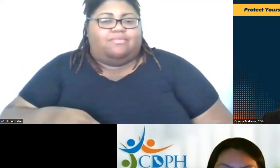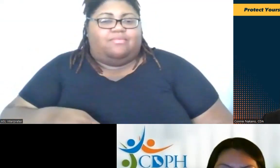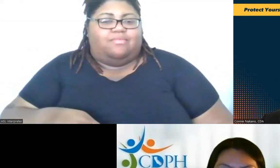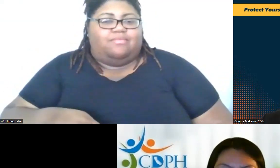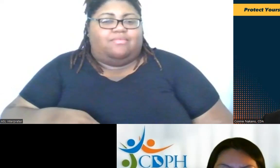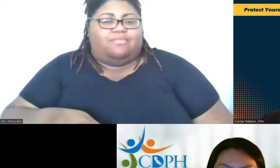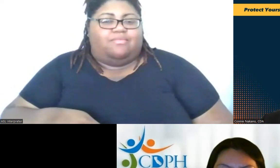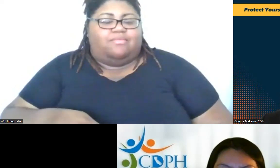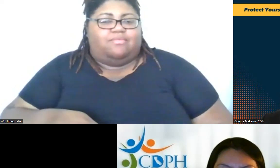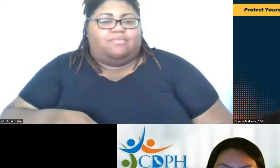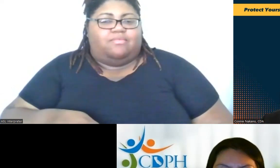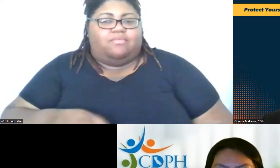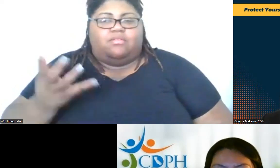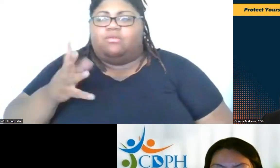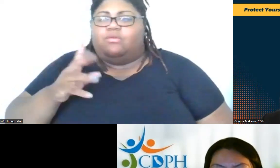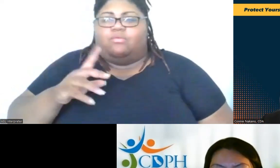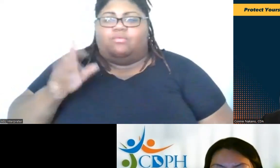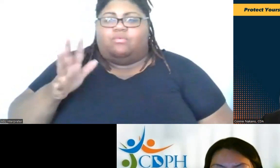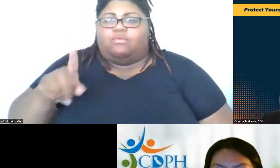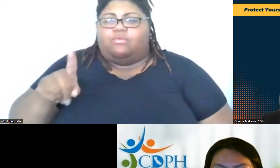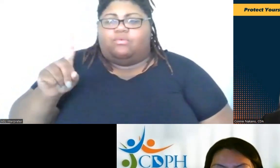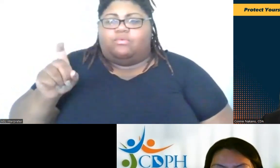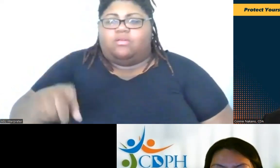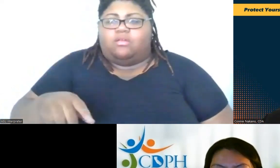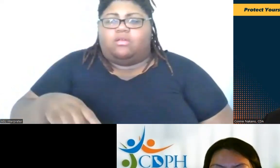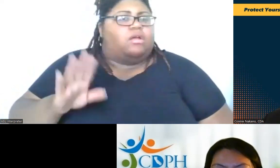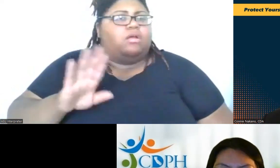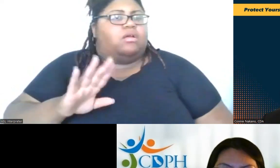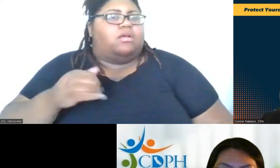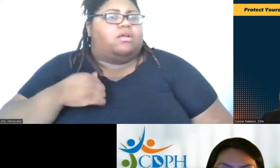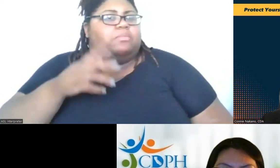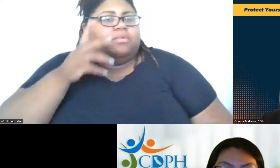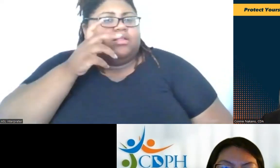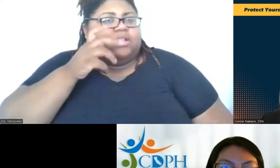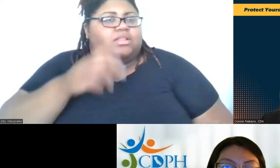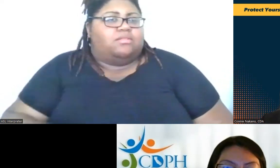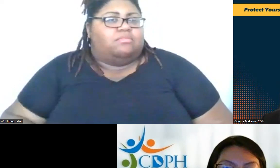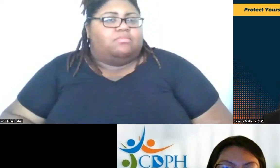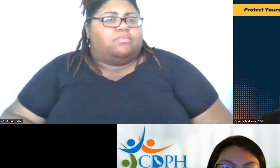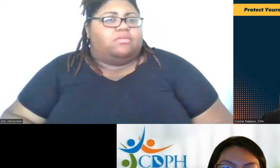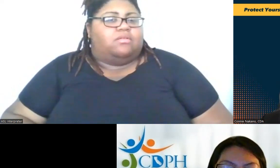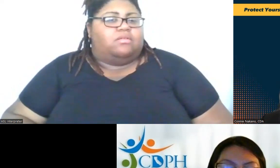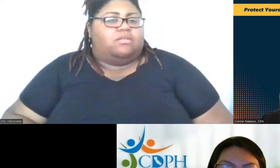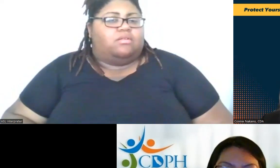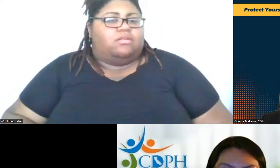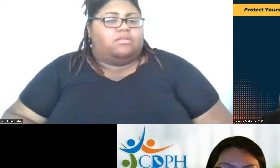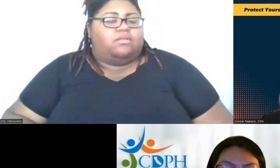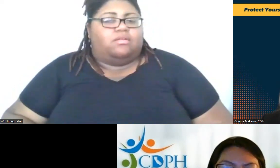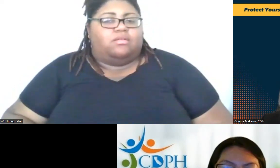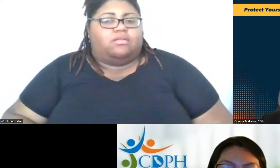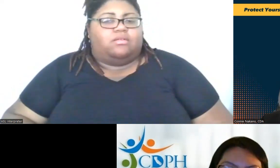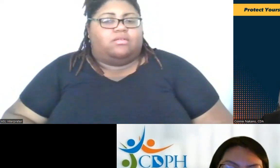Go ahead and ask your question. Oh, no, I'm just listening. Oh, okay. Hmm. So I'll Okay. jump in and say it's 3